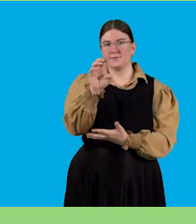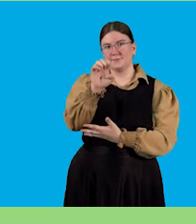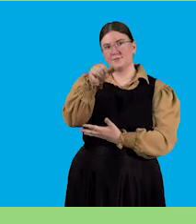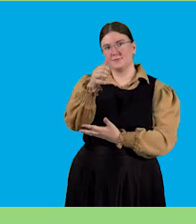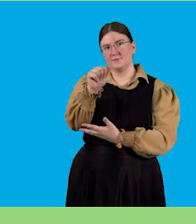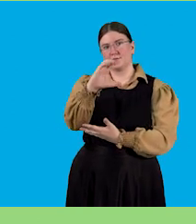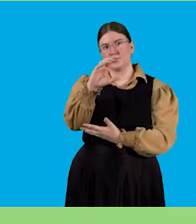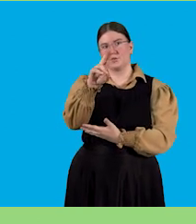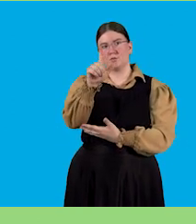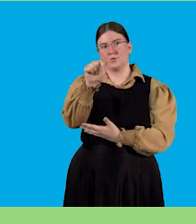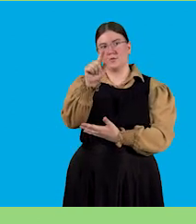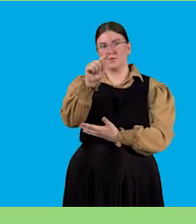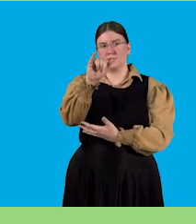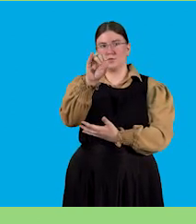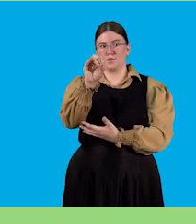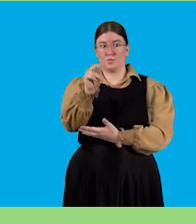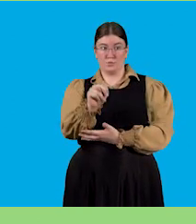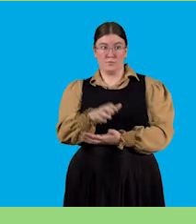ejaculation.